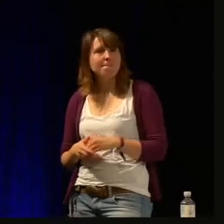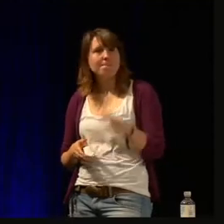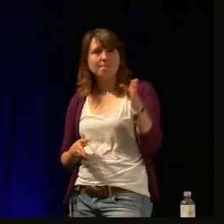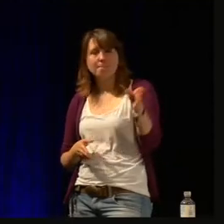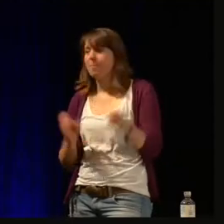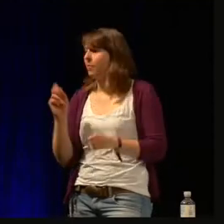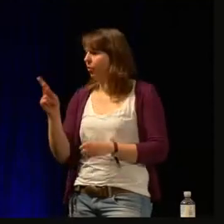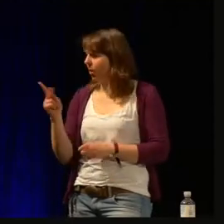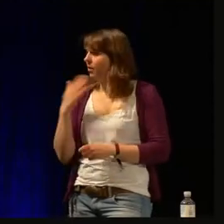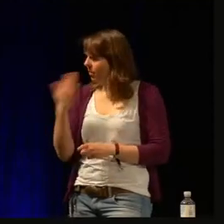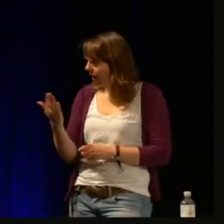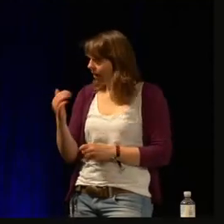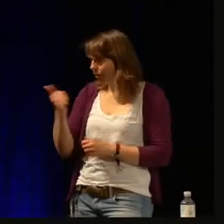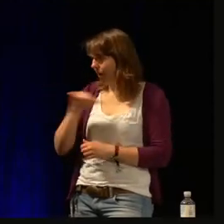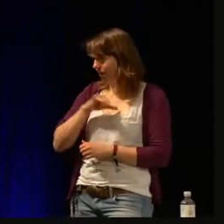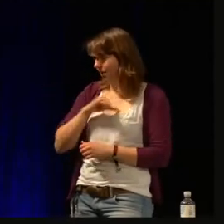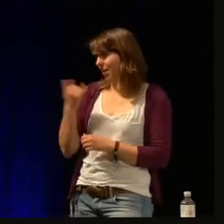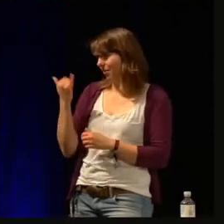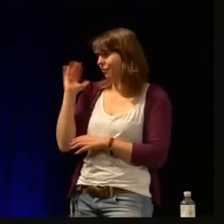doing baby steps.